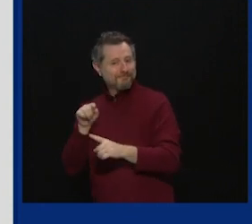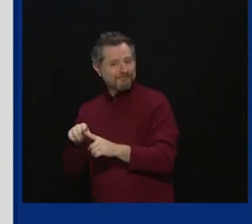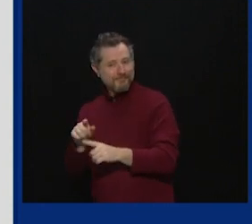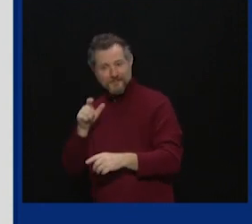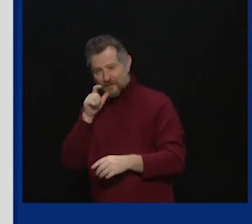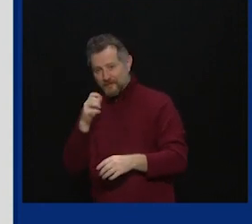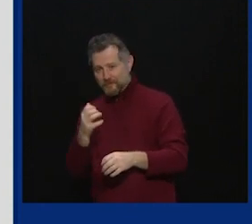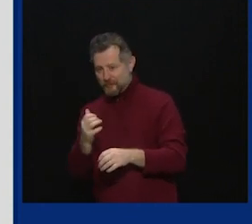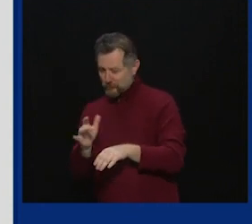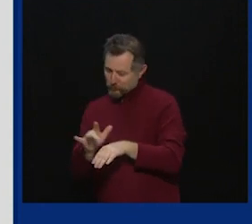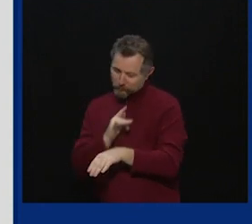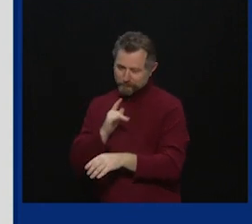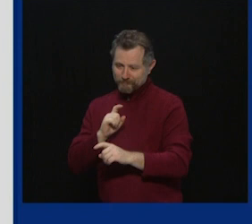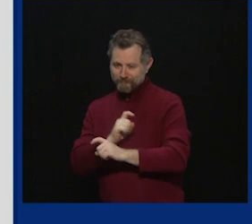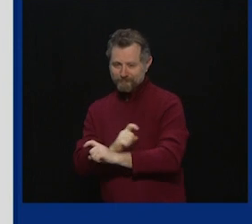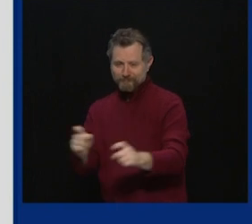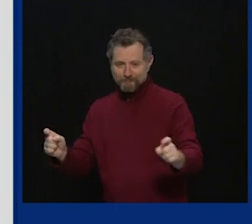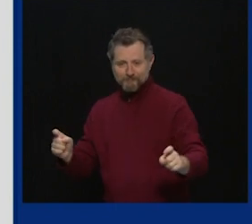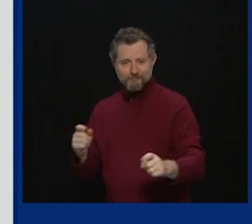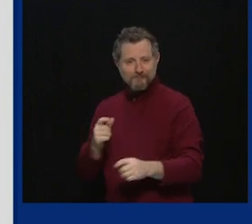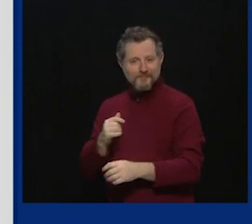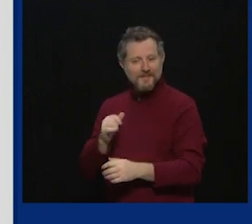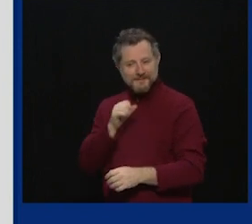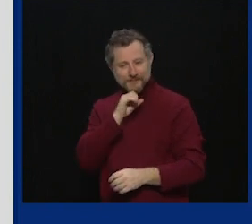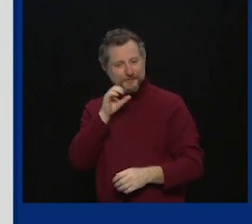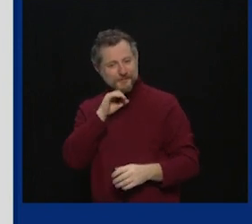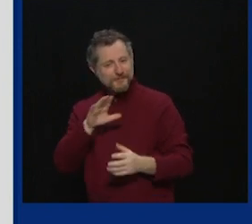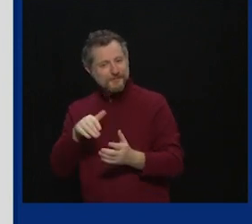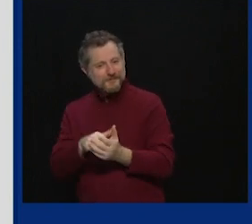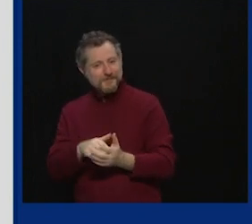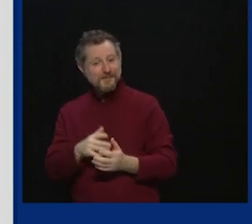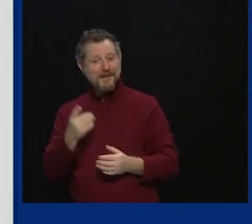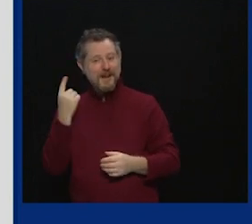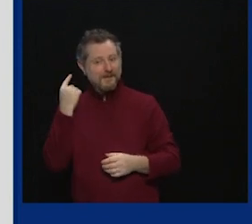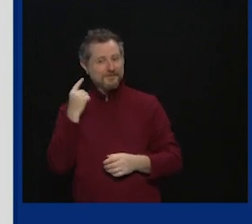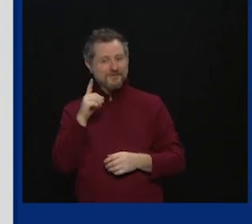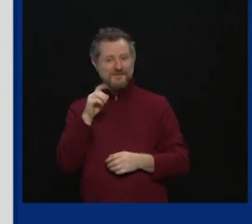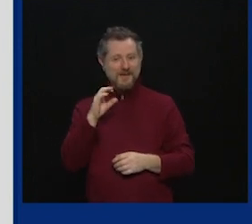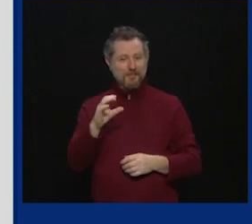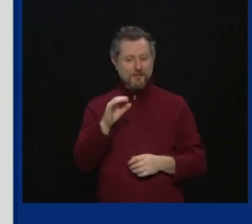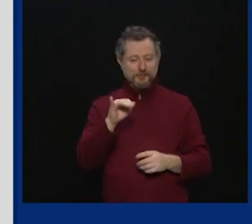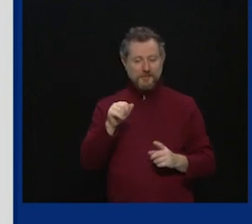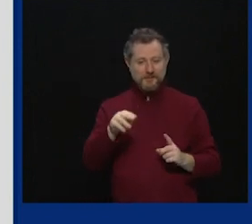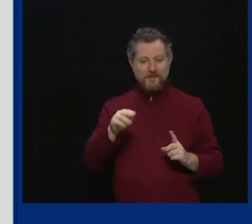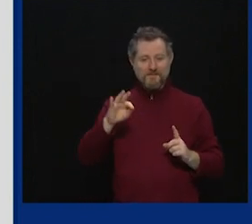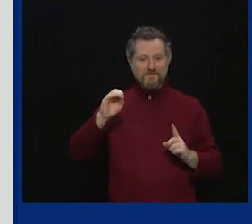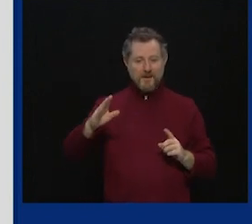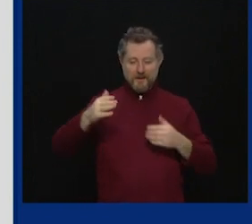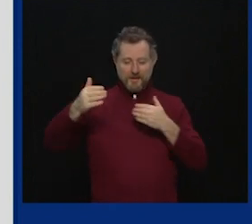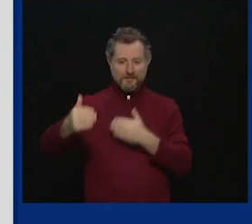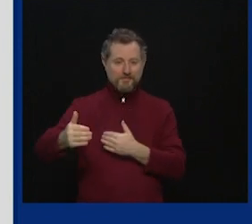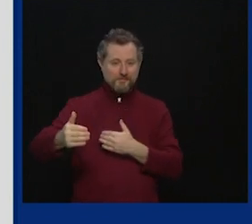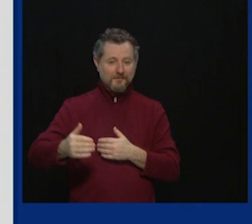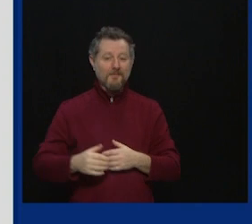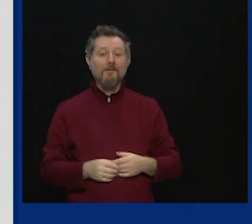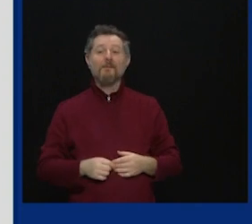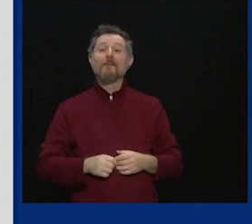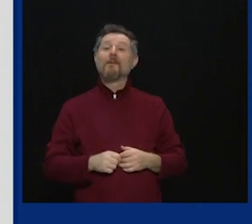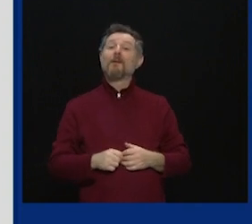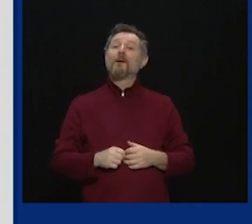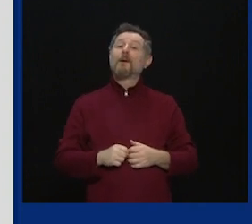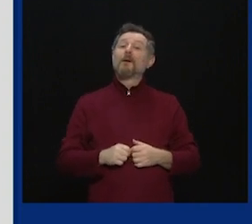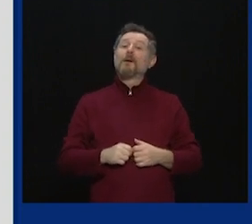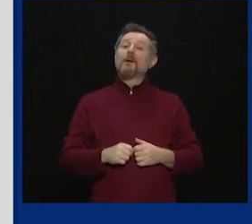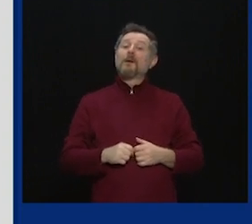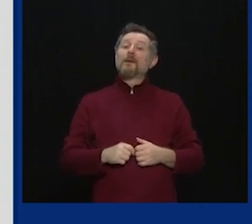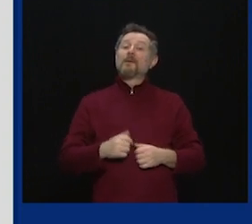homes and in senior centers last December, January, February. And to the extent that they have a lifespan, and all this is to be determined,